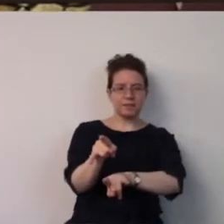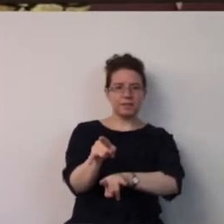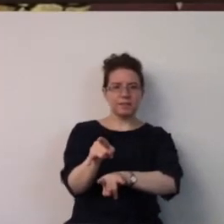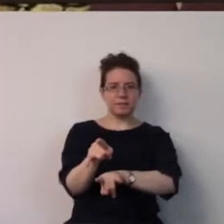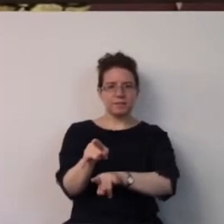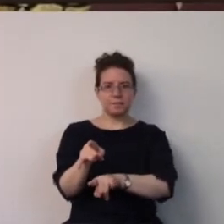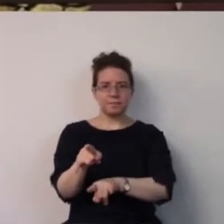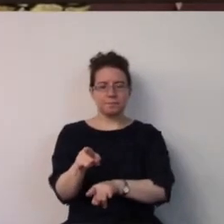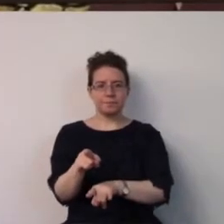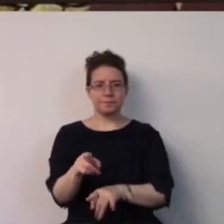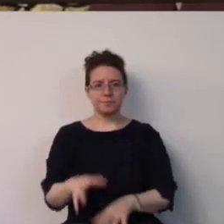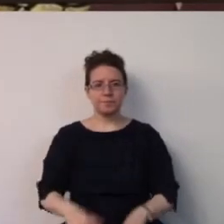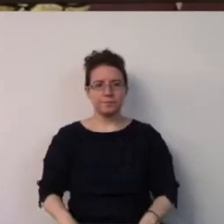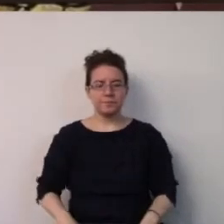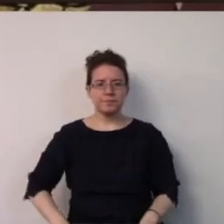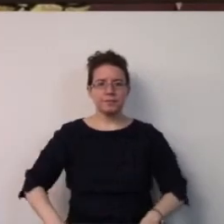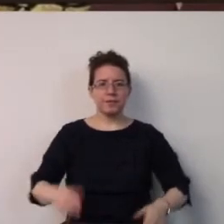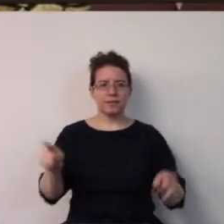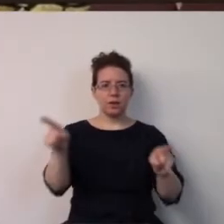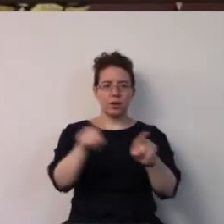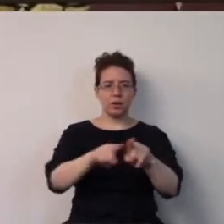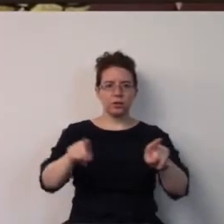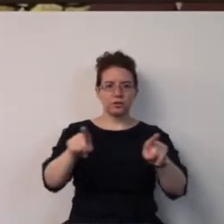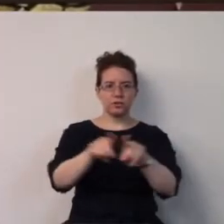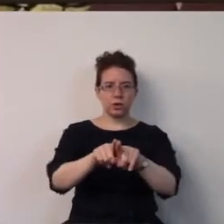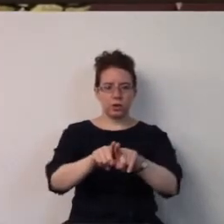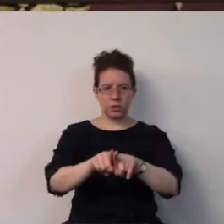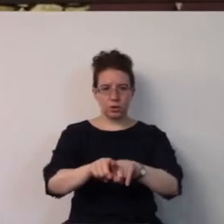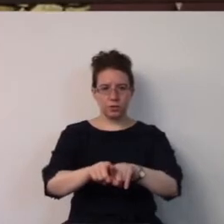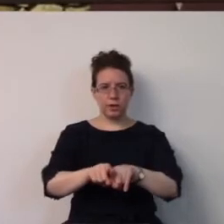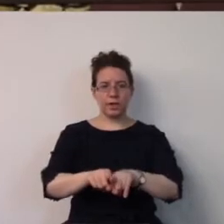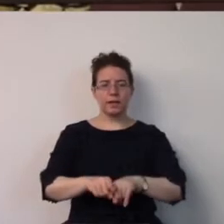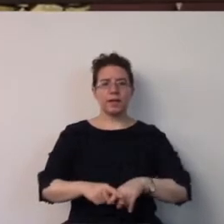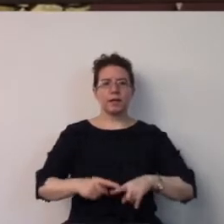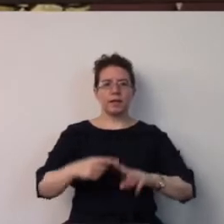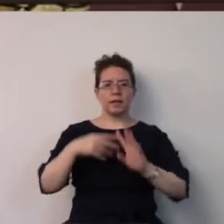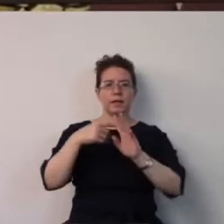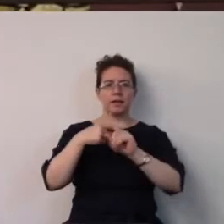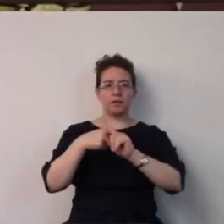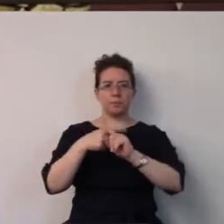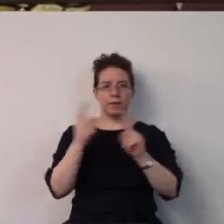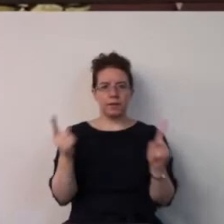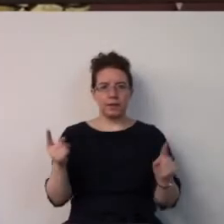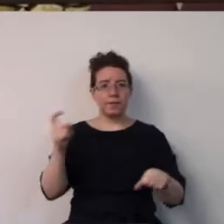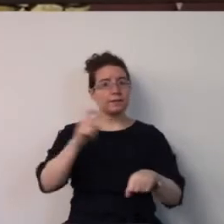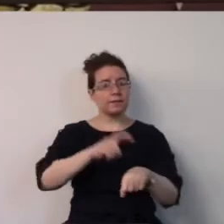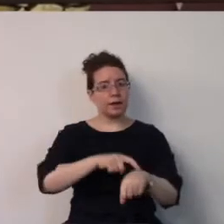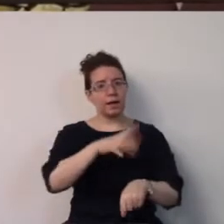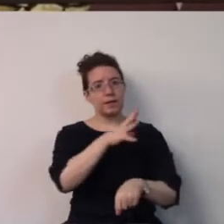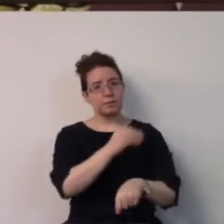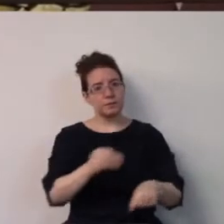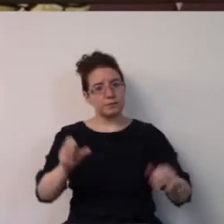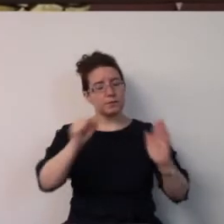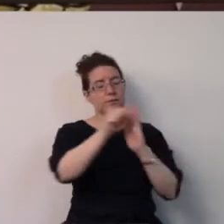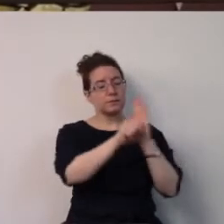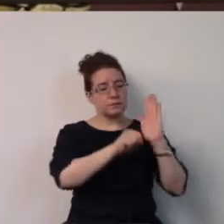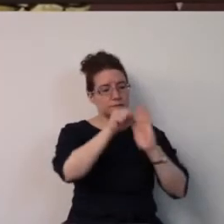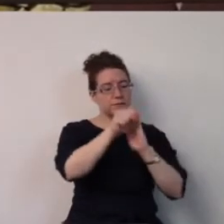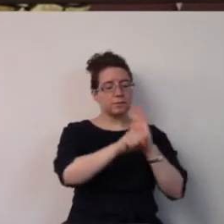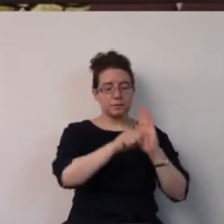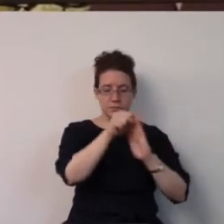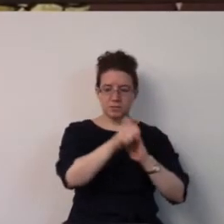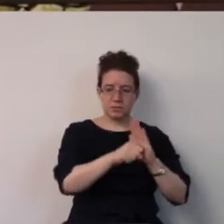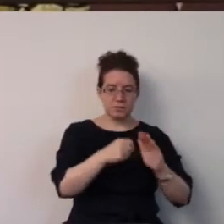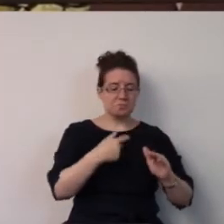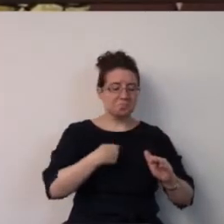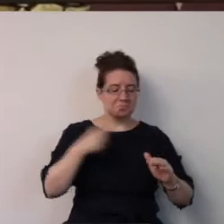1 Thessalonians 5:1 says, but of the times and the seasons, brethren, ye have no need that I write unto you, for yourselves know perfectly that the day of the Lord